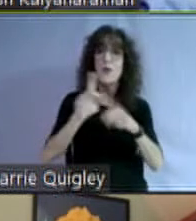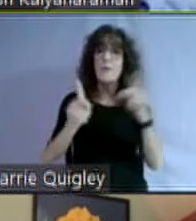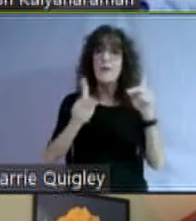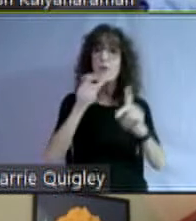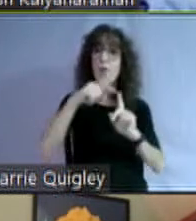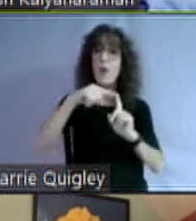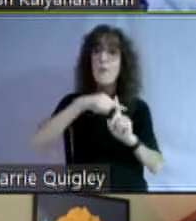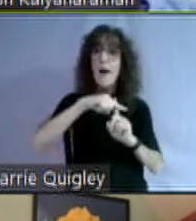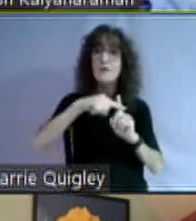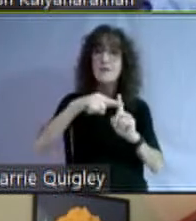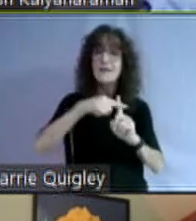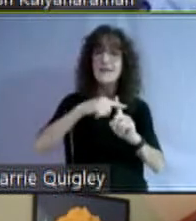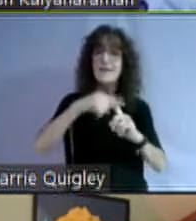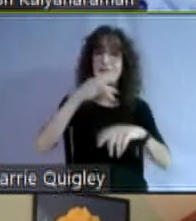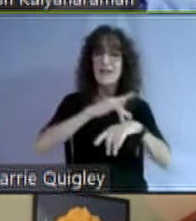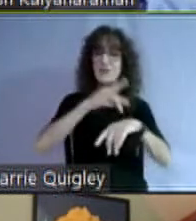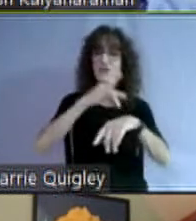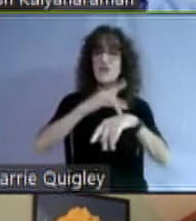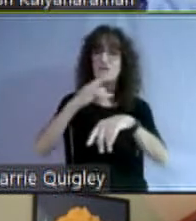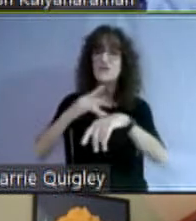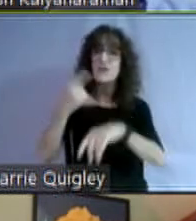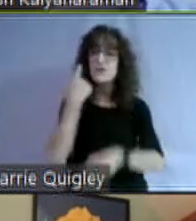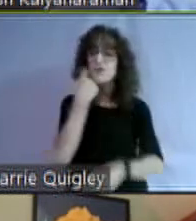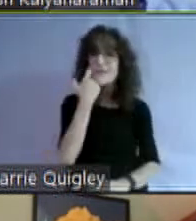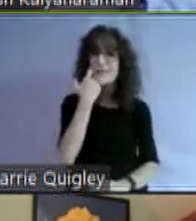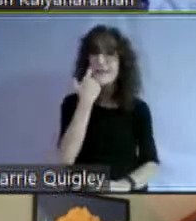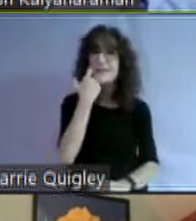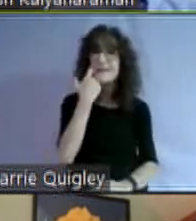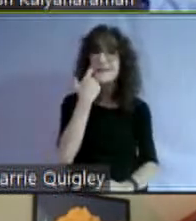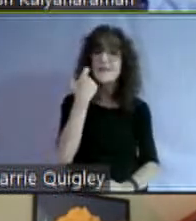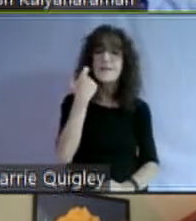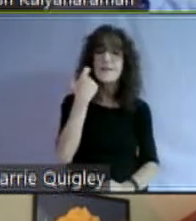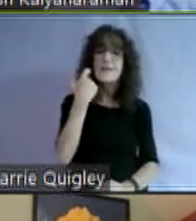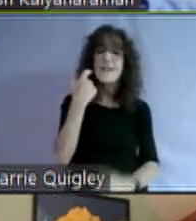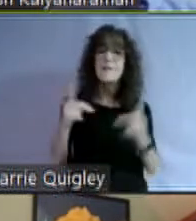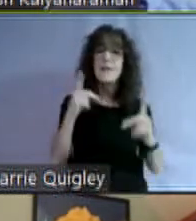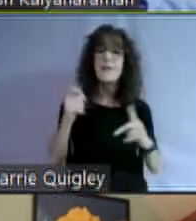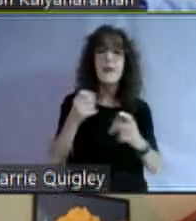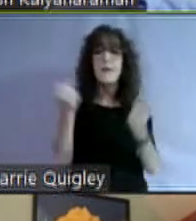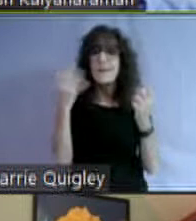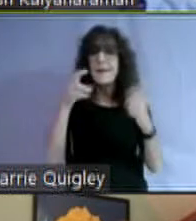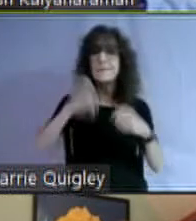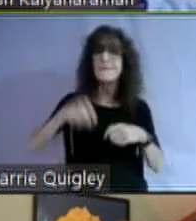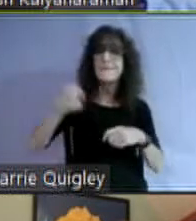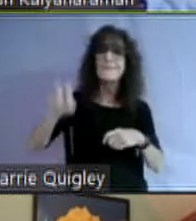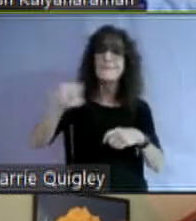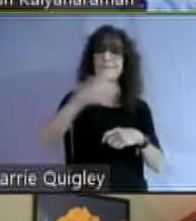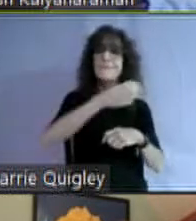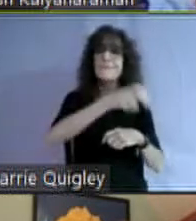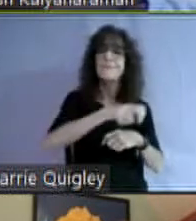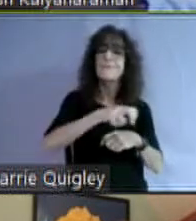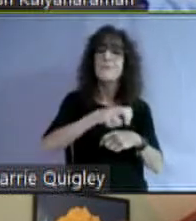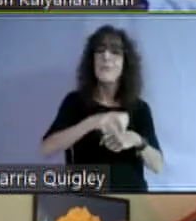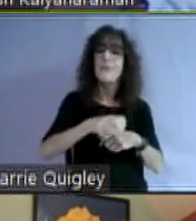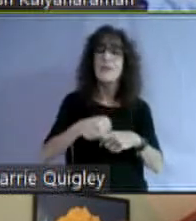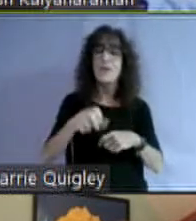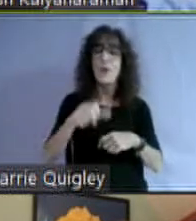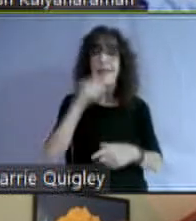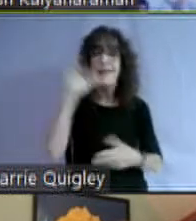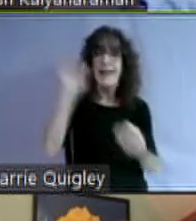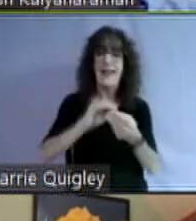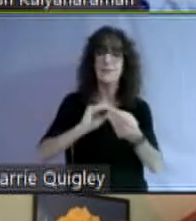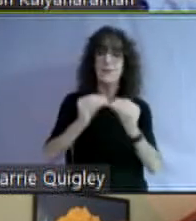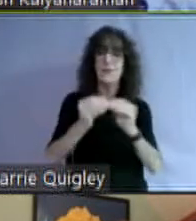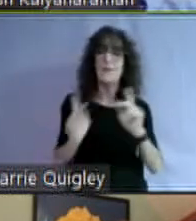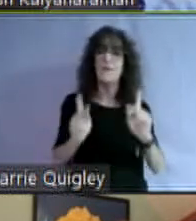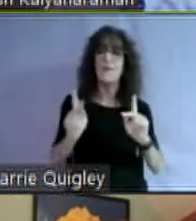been in the recent past. And people can be in multiple places, so it doesn't add up to the number of people. And